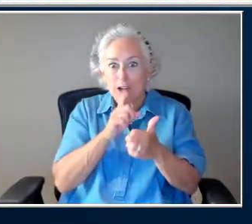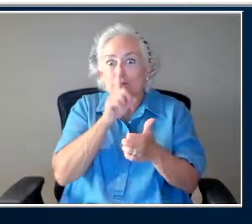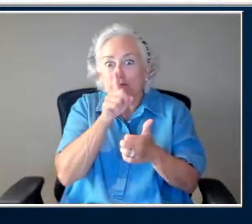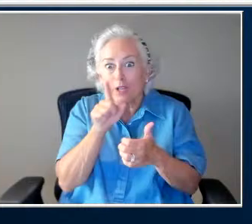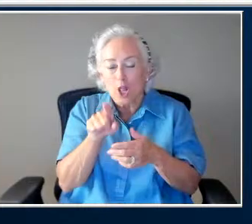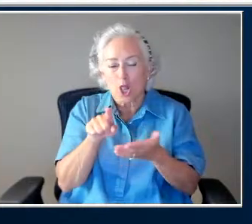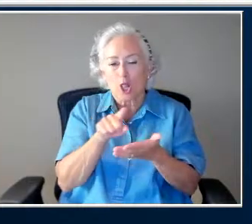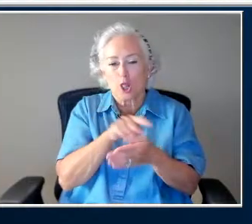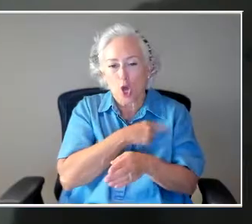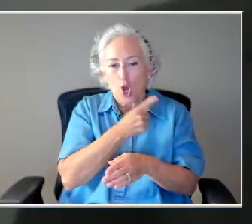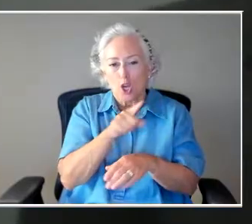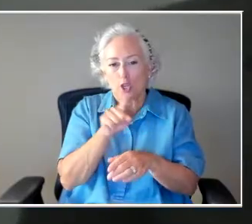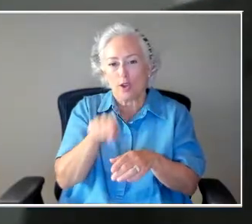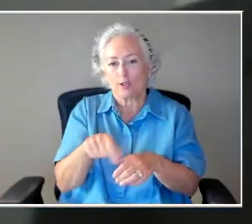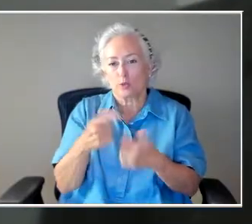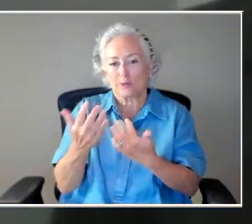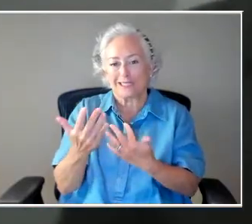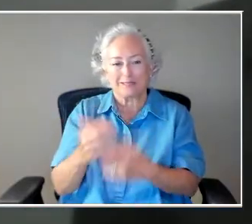it?